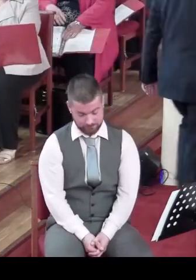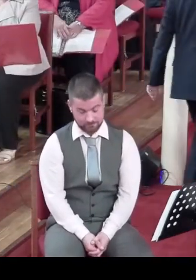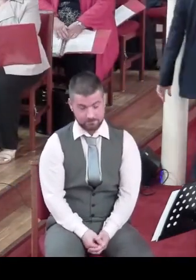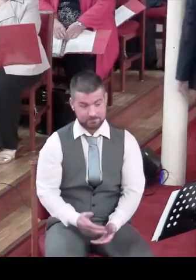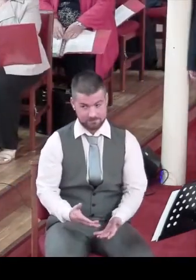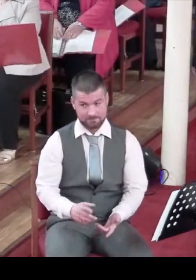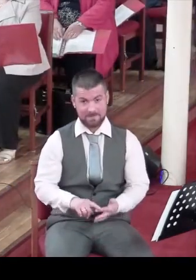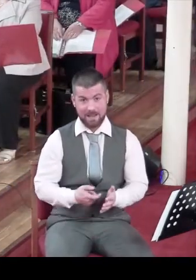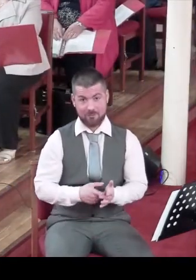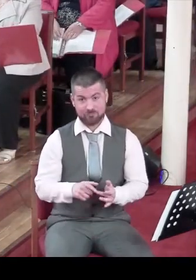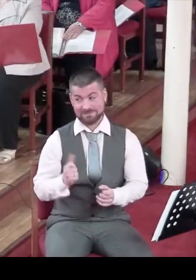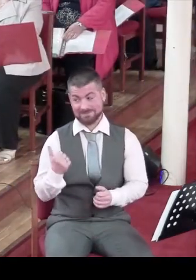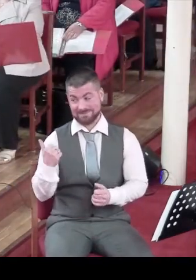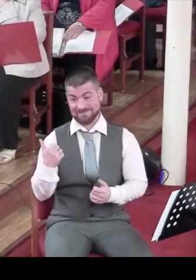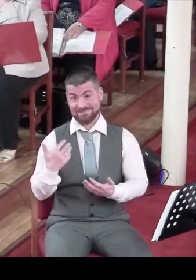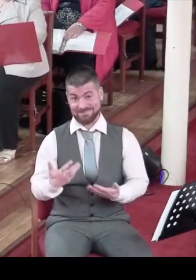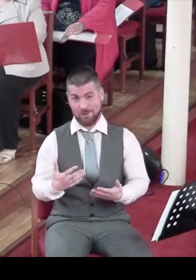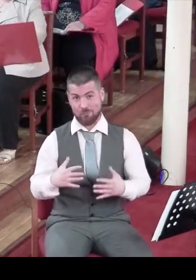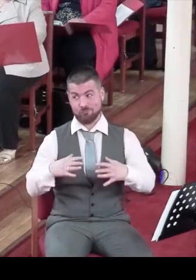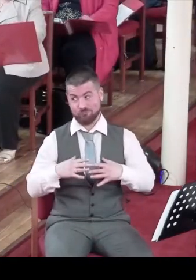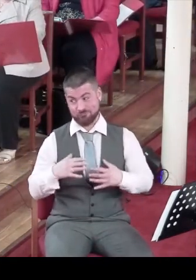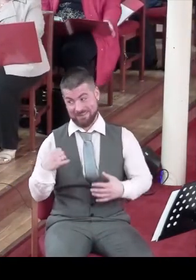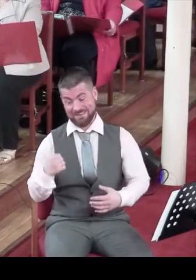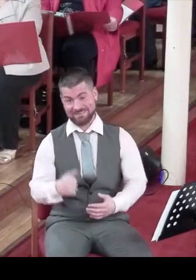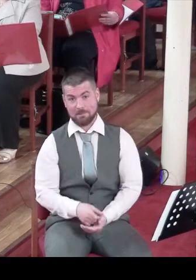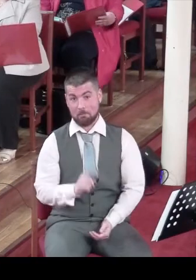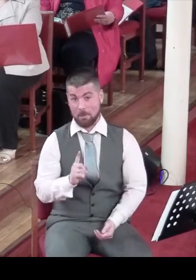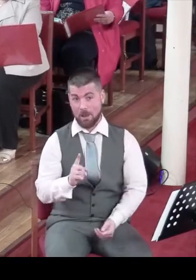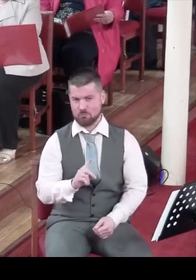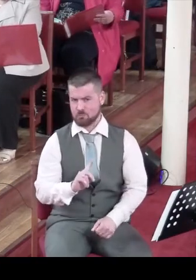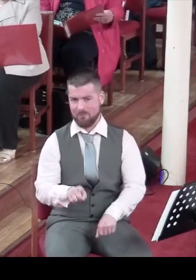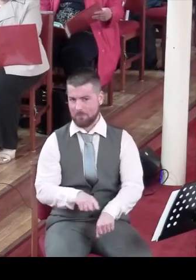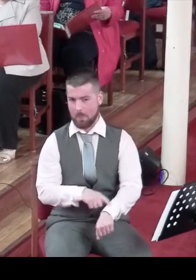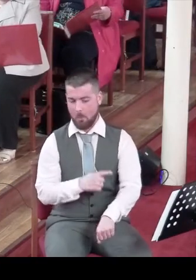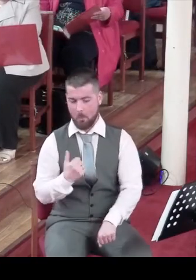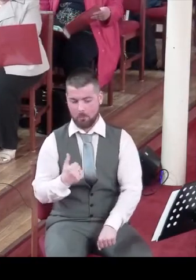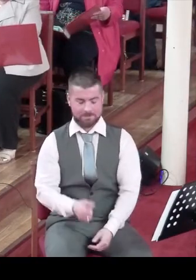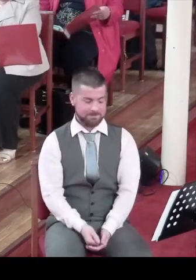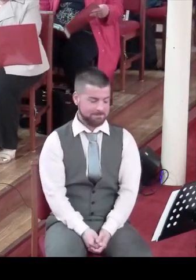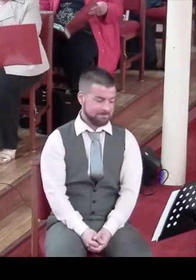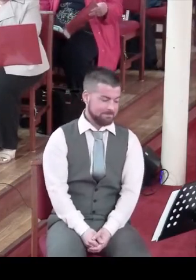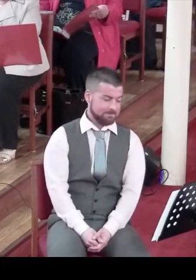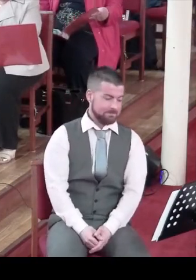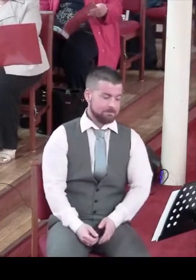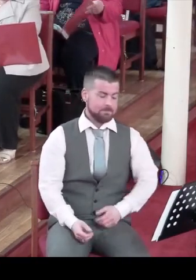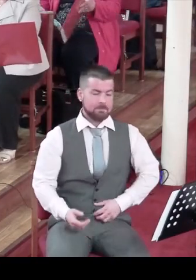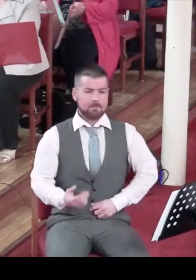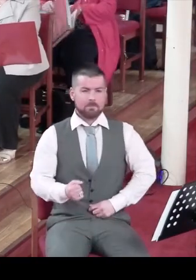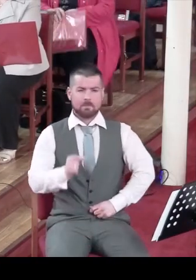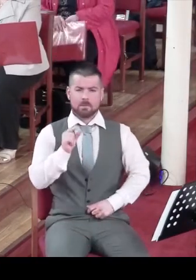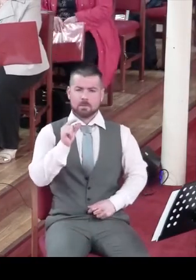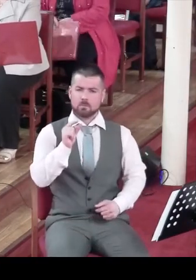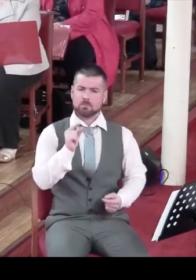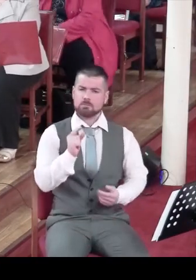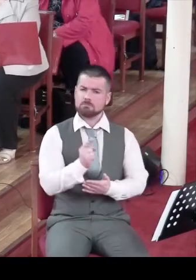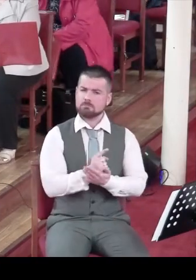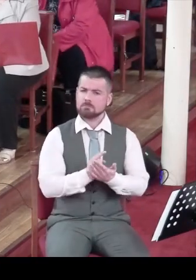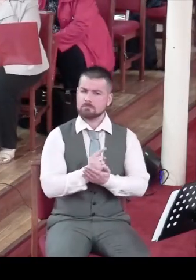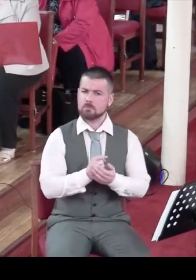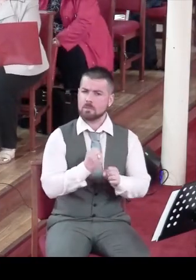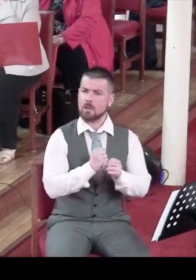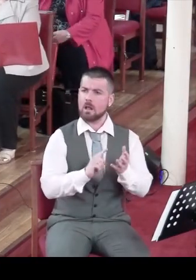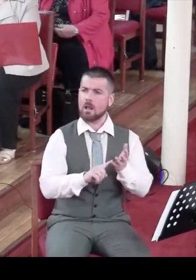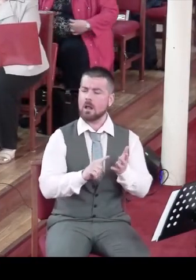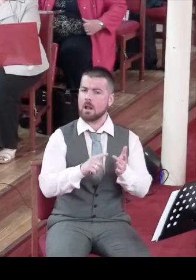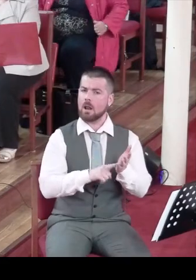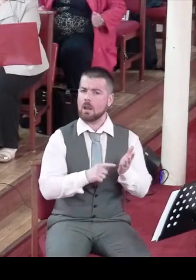Well, Eric, you get a wee rest now, but not for long. Just a wee bit about the Guild. I